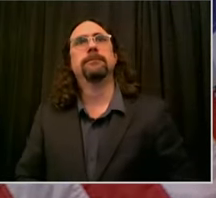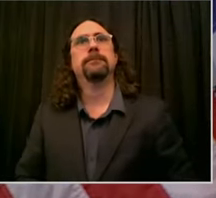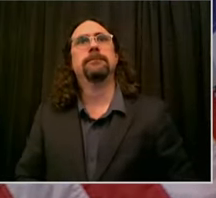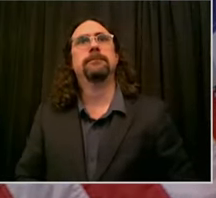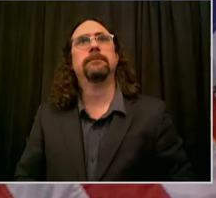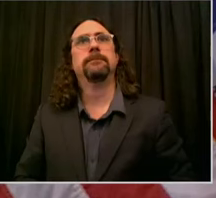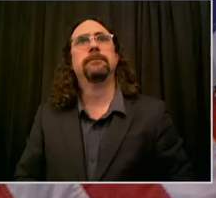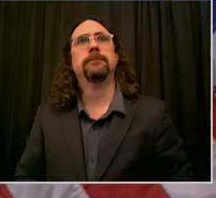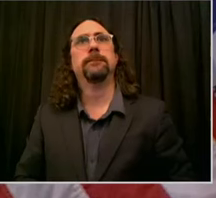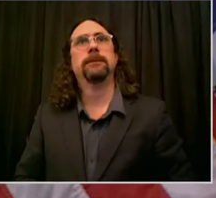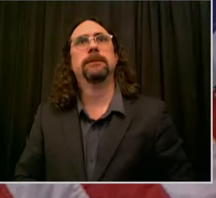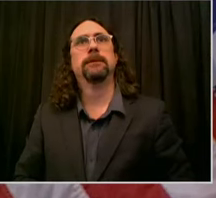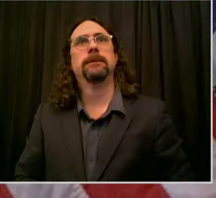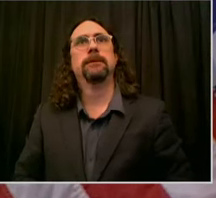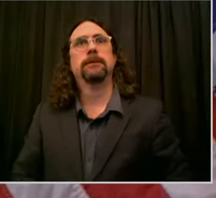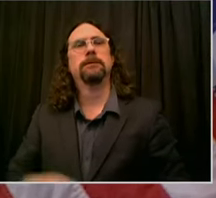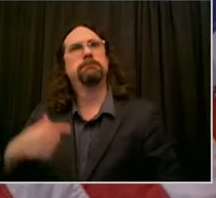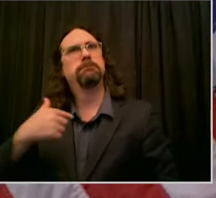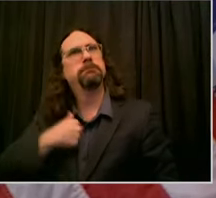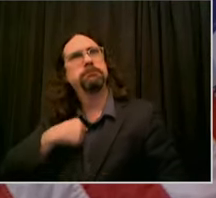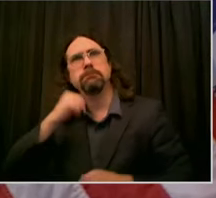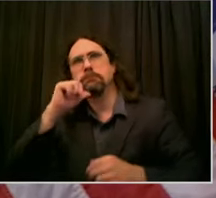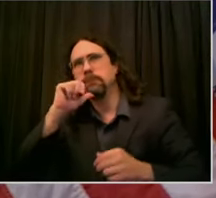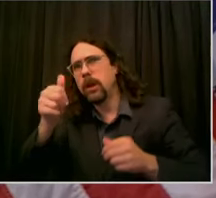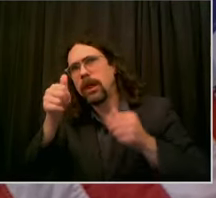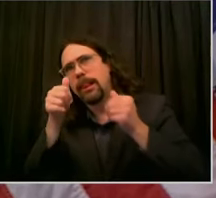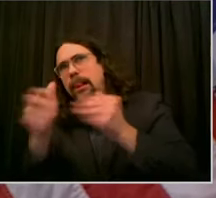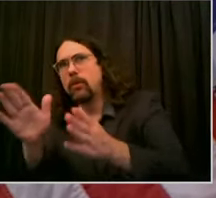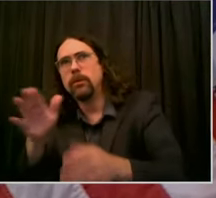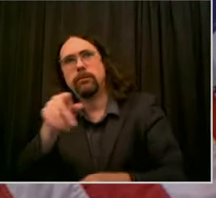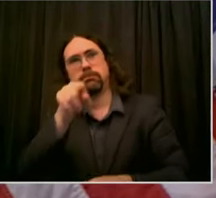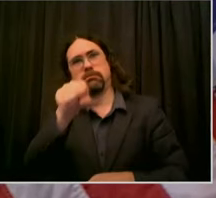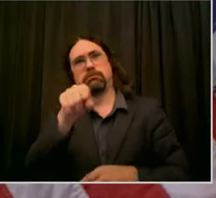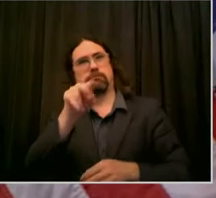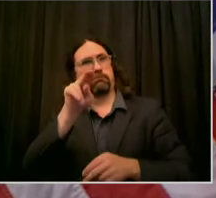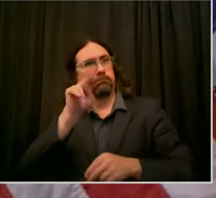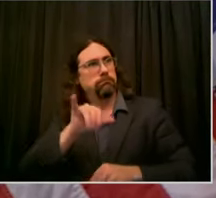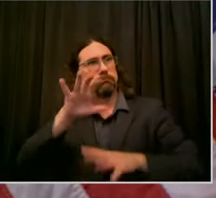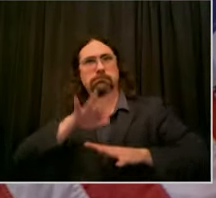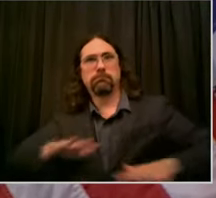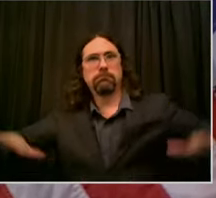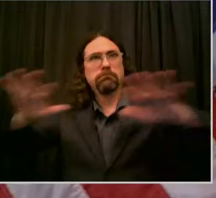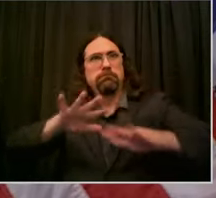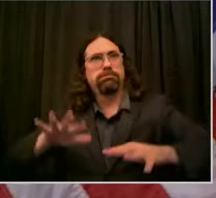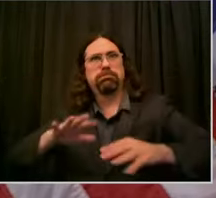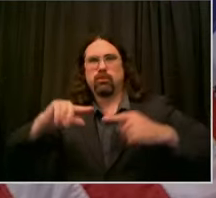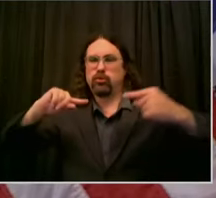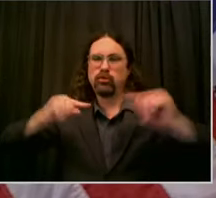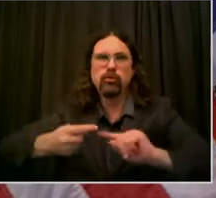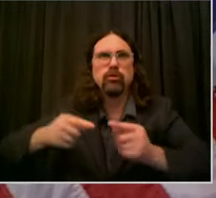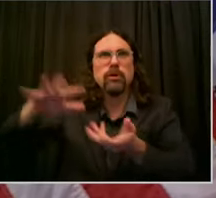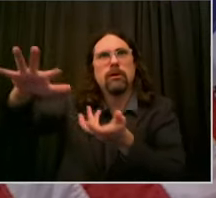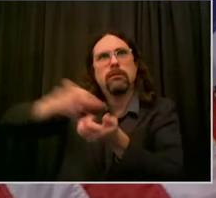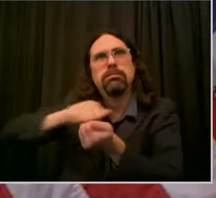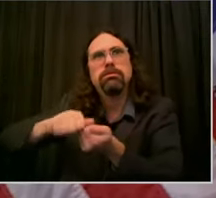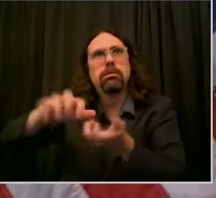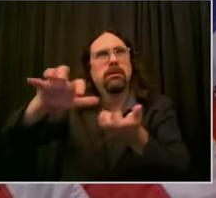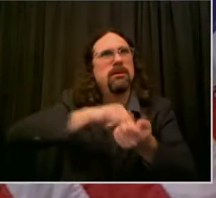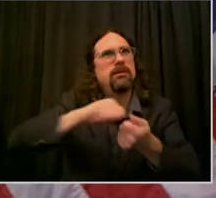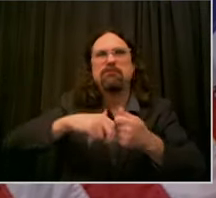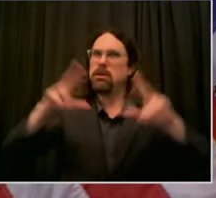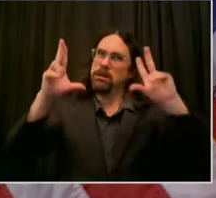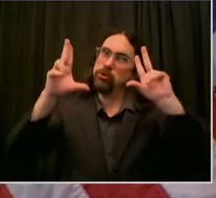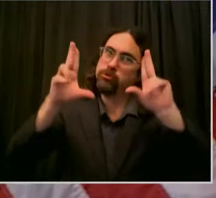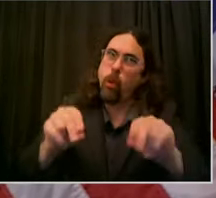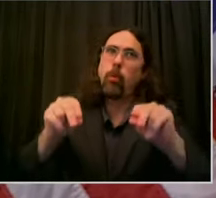can try, but you will fail. Those store owners want to come back. Every time you want to tell the story of what's wrong with New York City, I'm going to tell